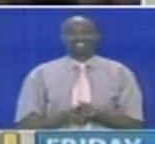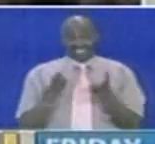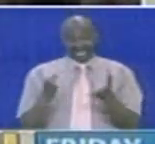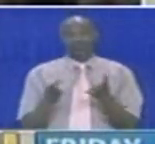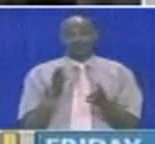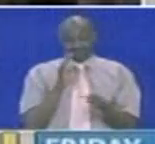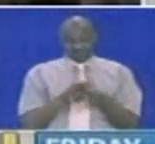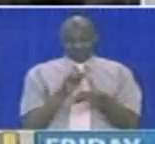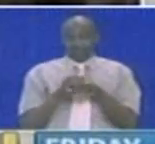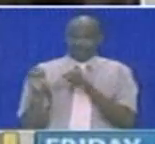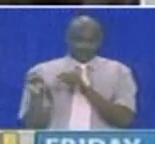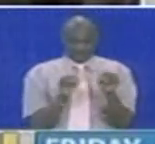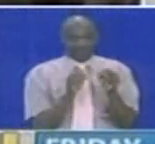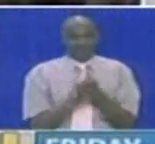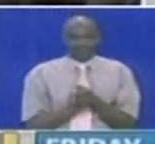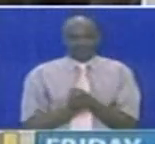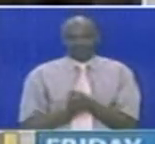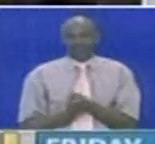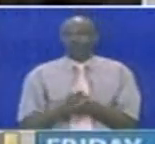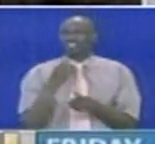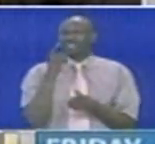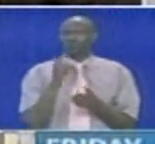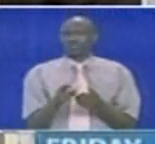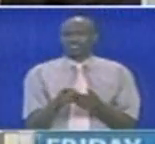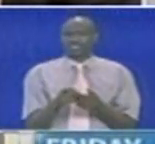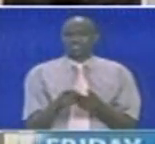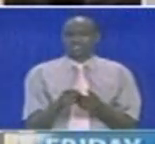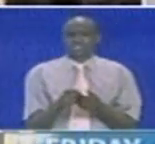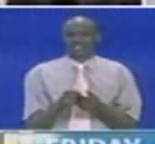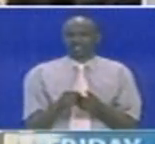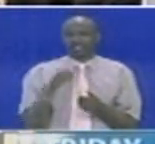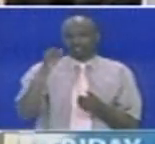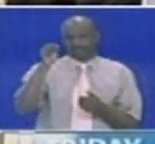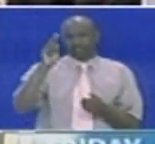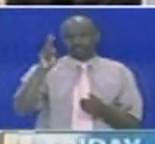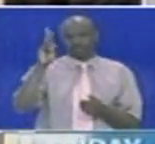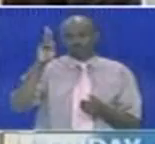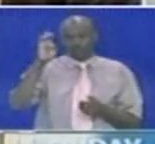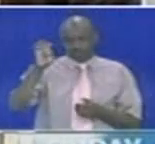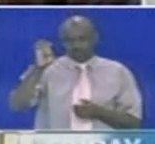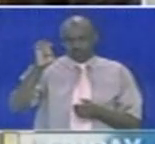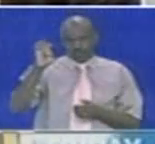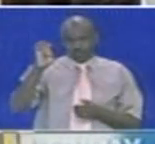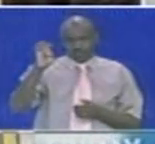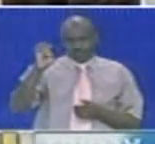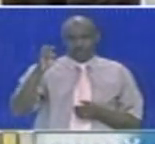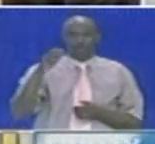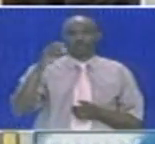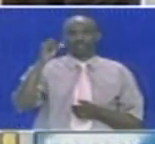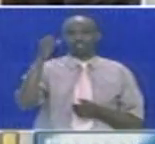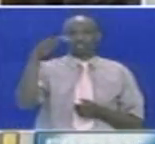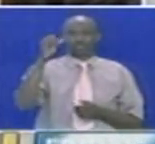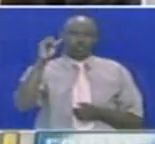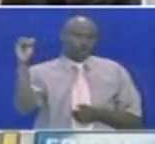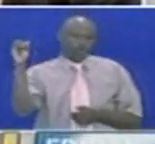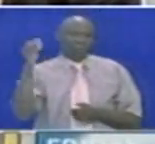Willis. Moving on. Do we say, I'm sure, or I'm sure that the rain is going to fall? Is it sure